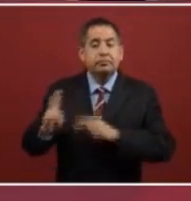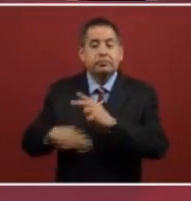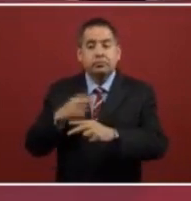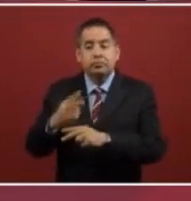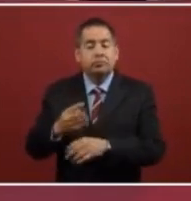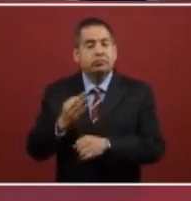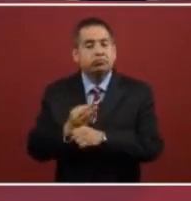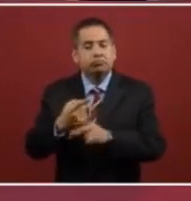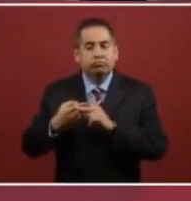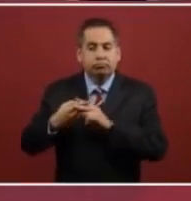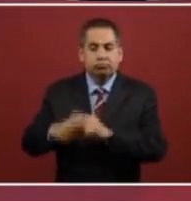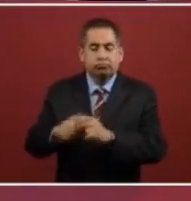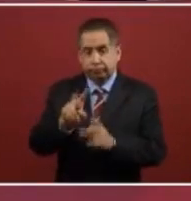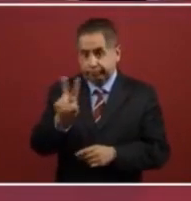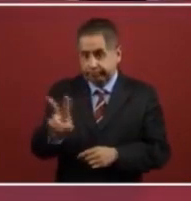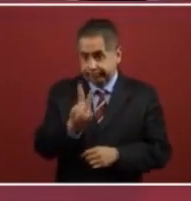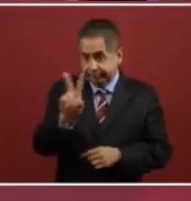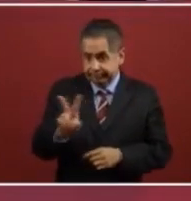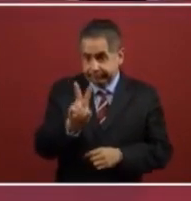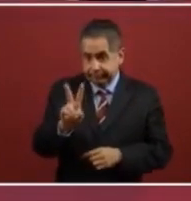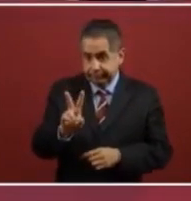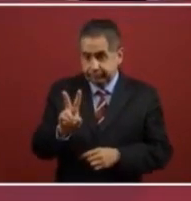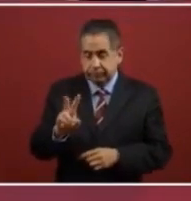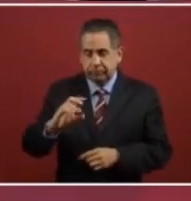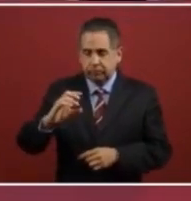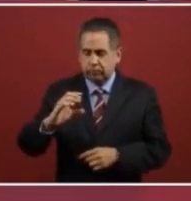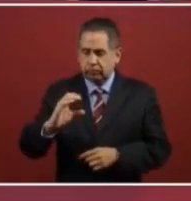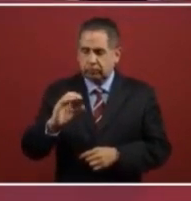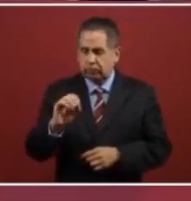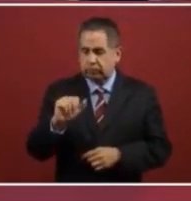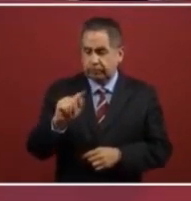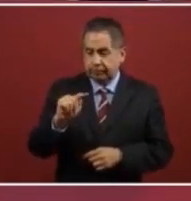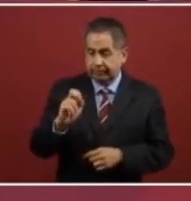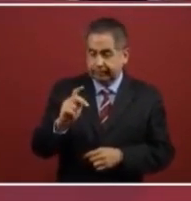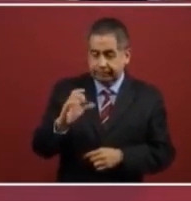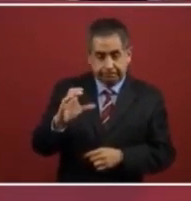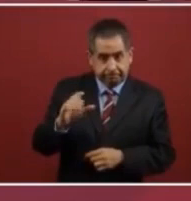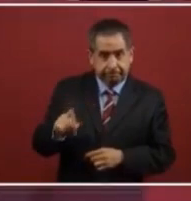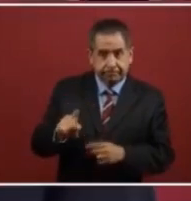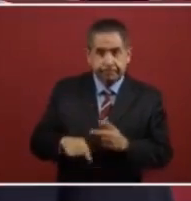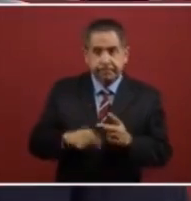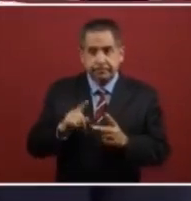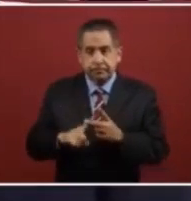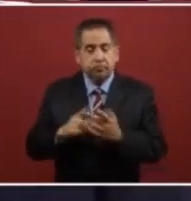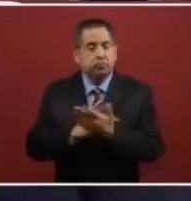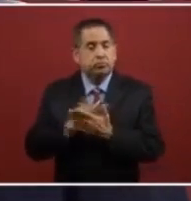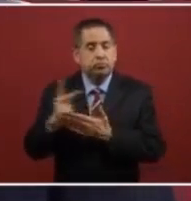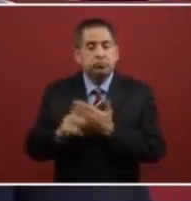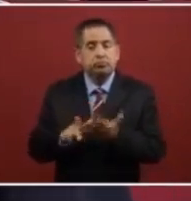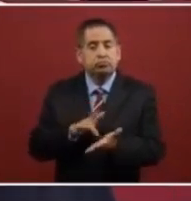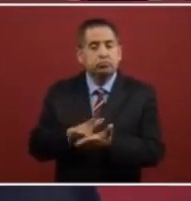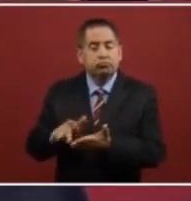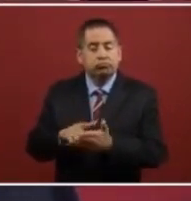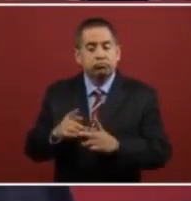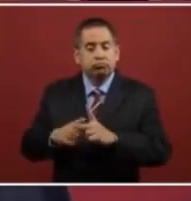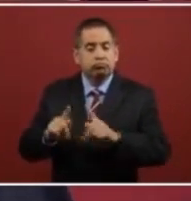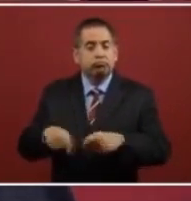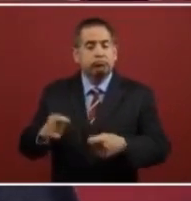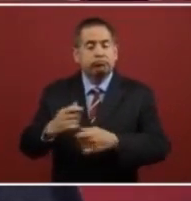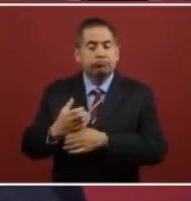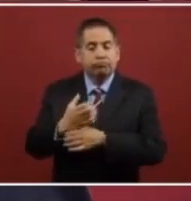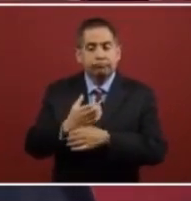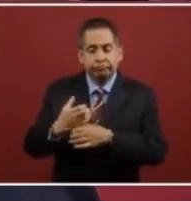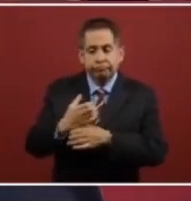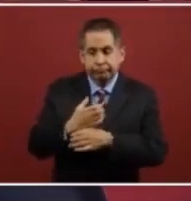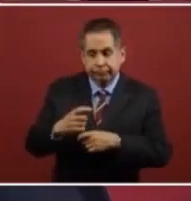Vamos a empezar el viernes en Friday Coatepec in Coatepec. el programa de apoyo a productores de café